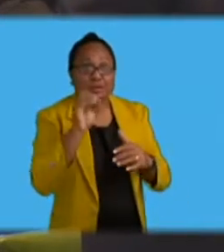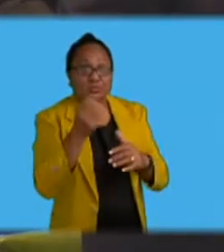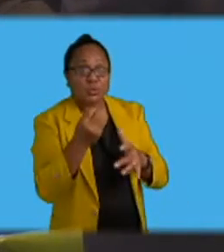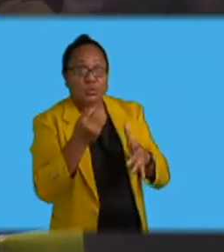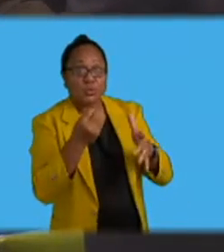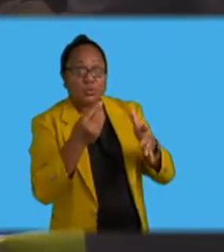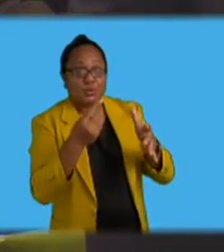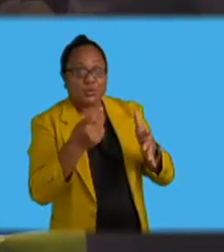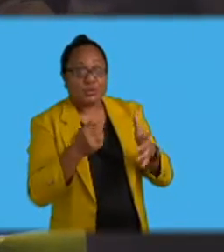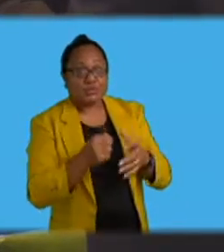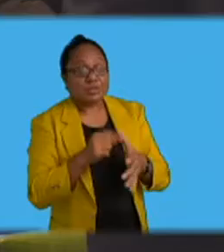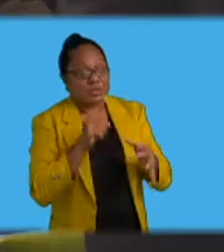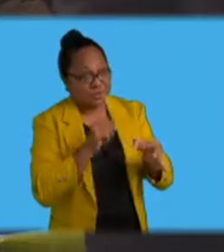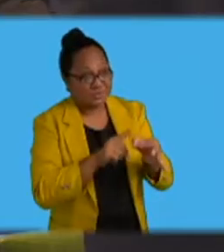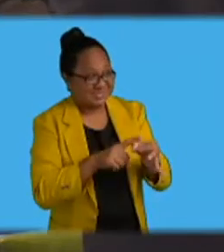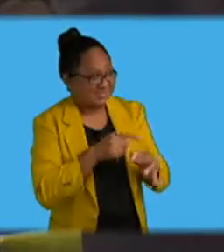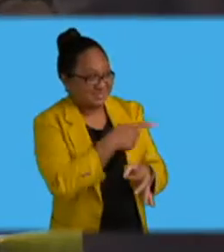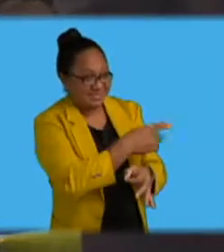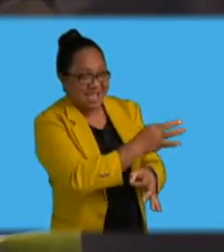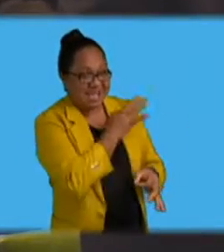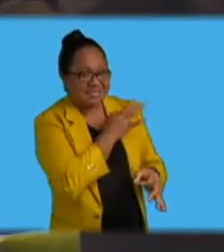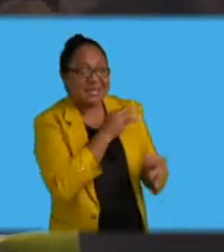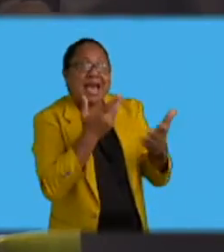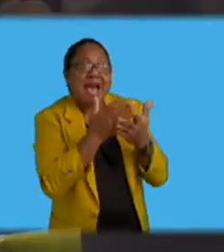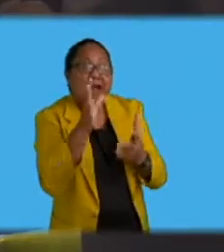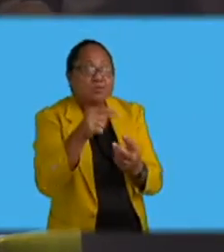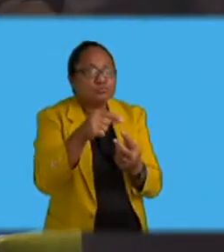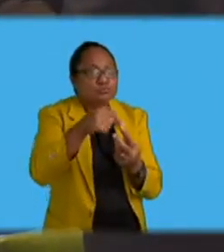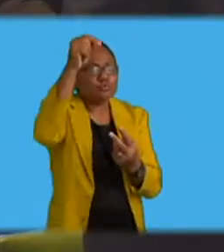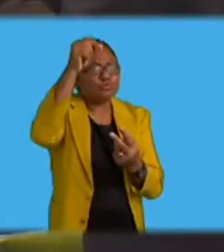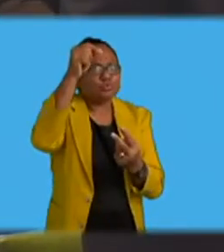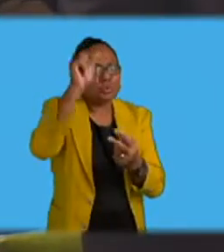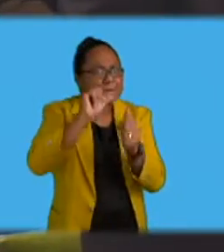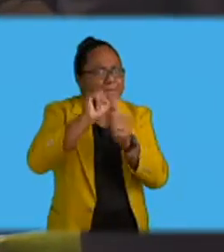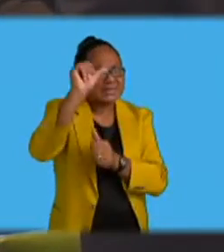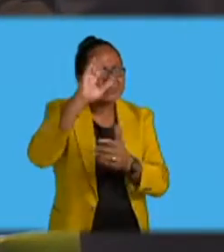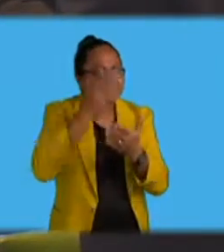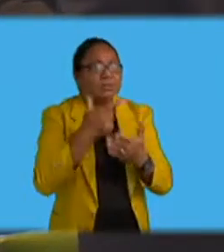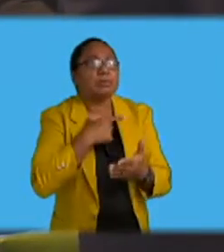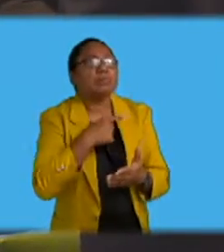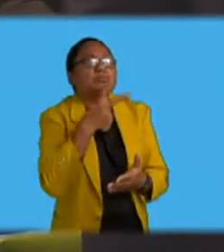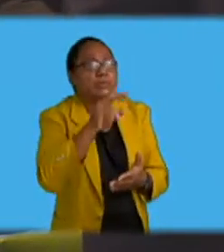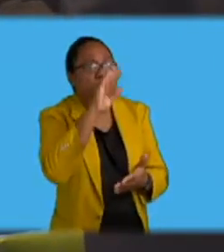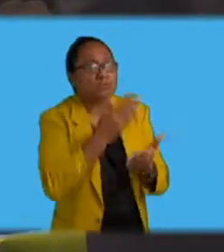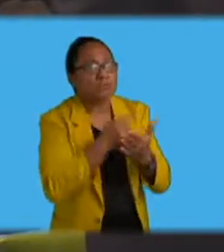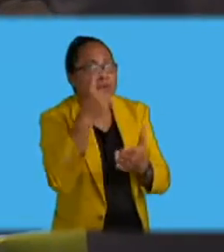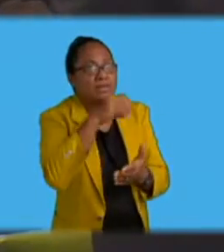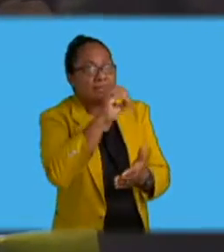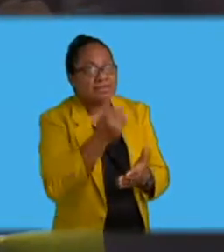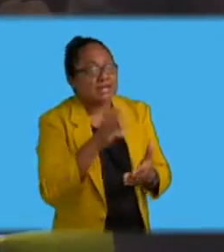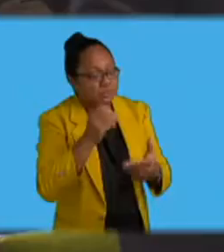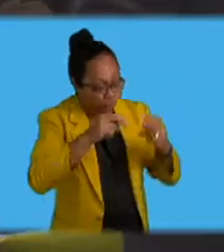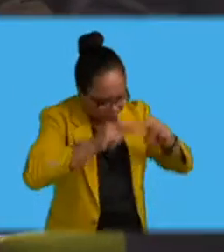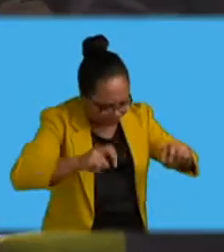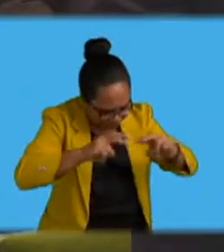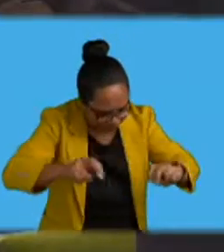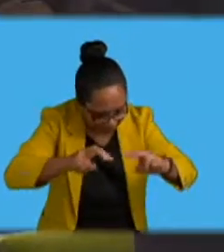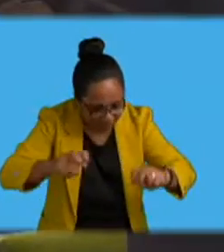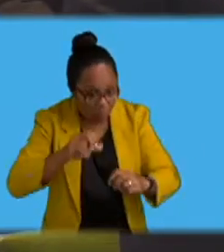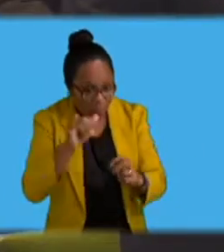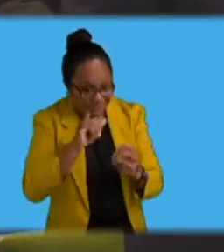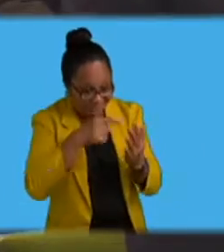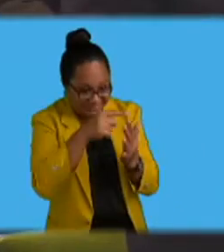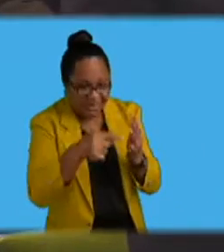then would be, how did we select the top student out of the, because 20 students got 100% mark. So then we looked at which student of these